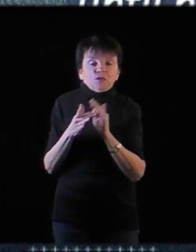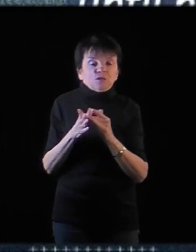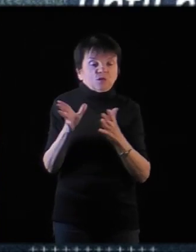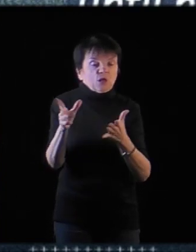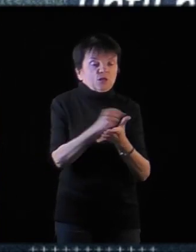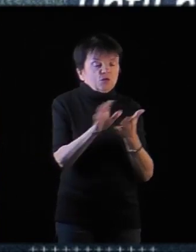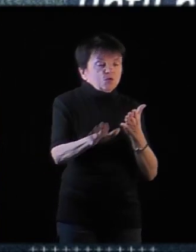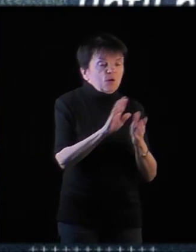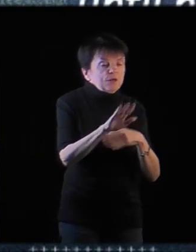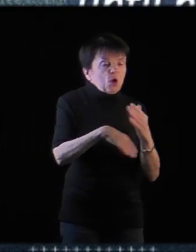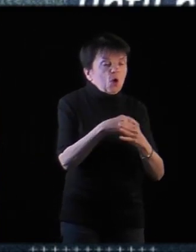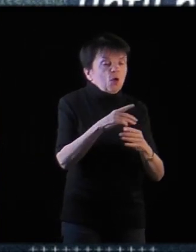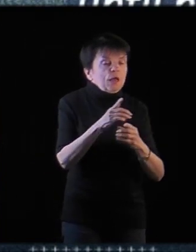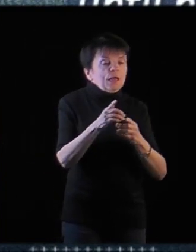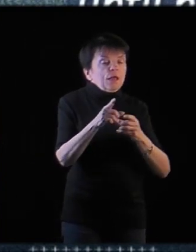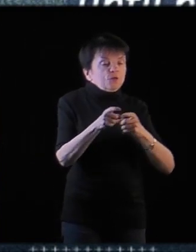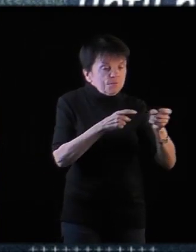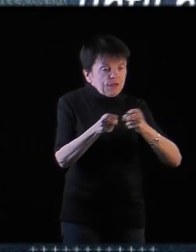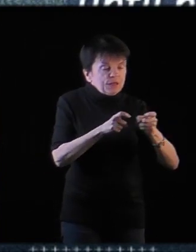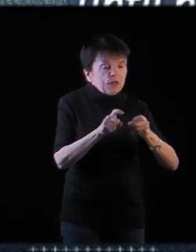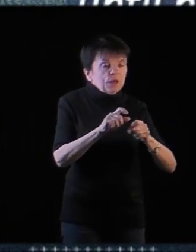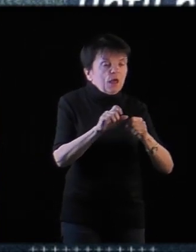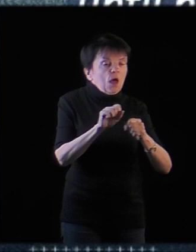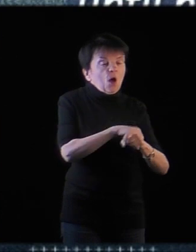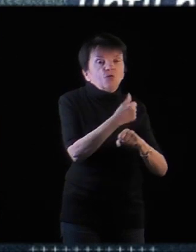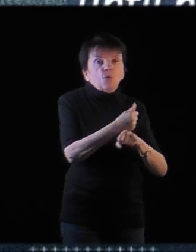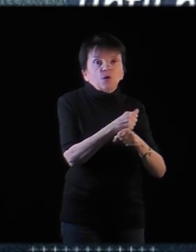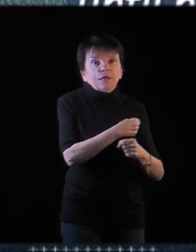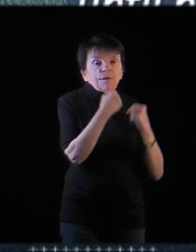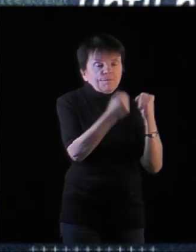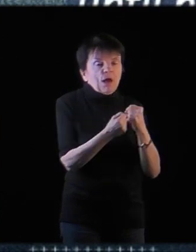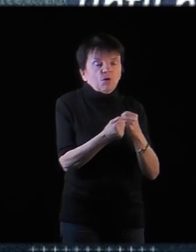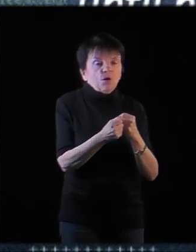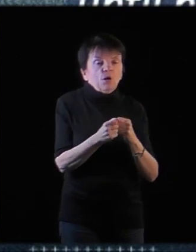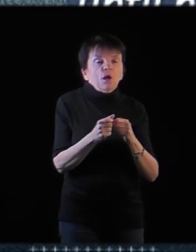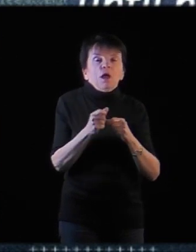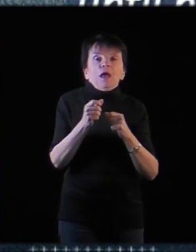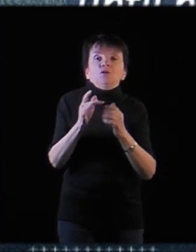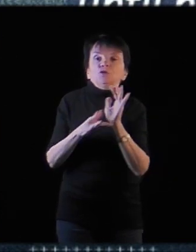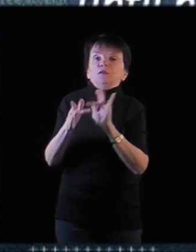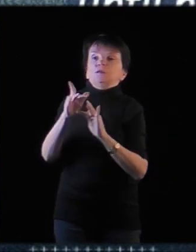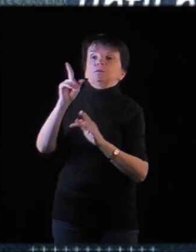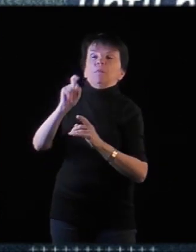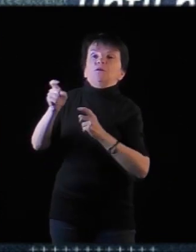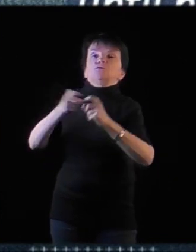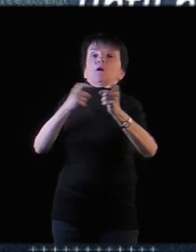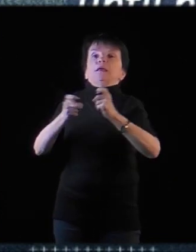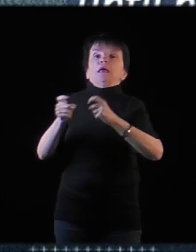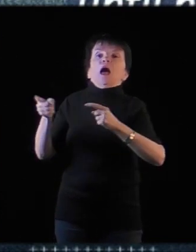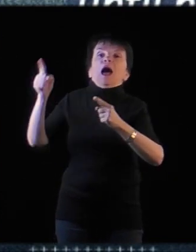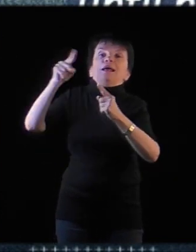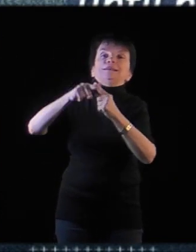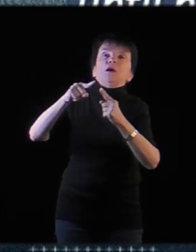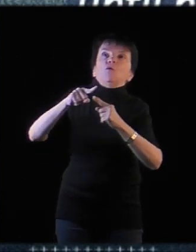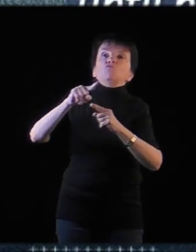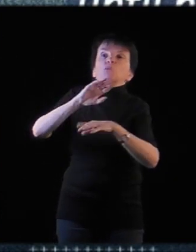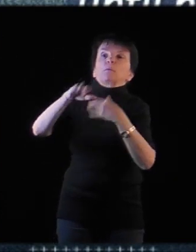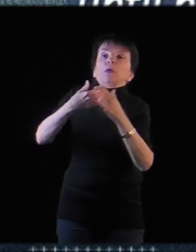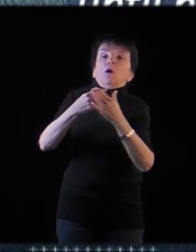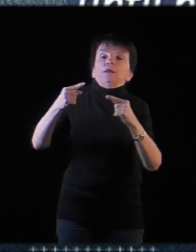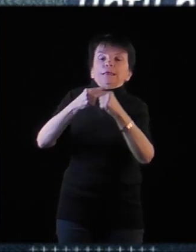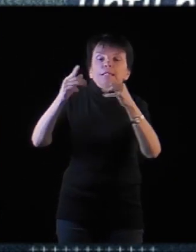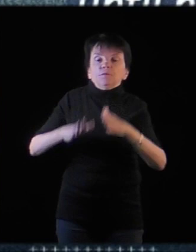dominion, authority, and power, for he must reign until he has put all his enemies under his